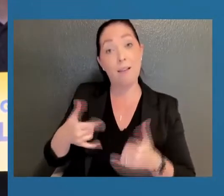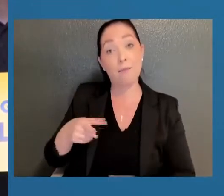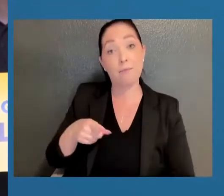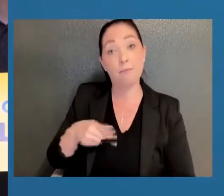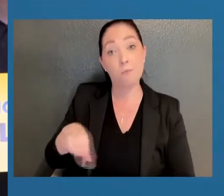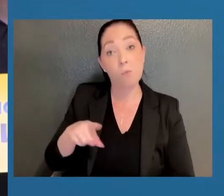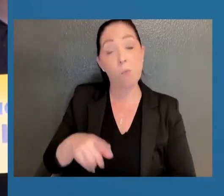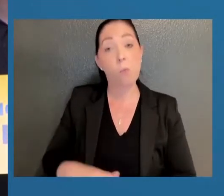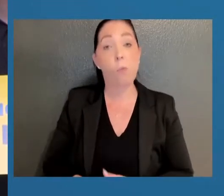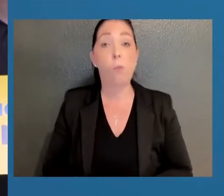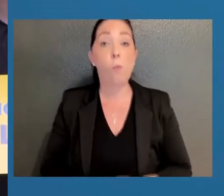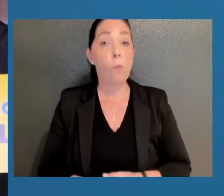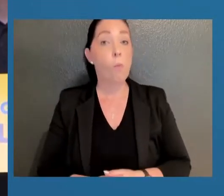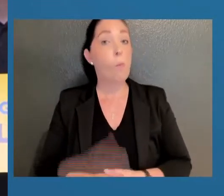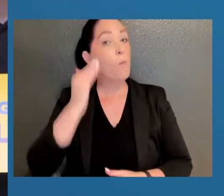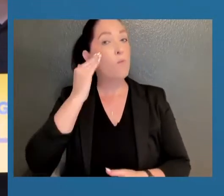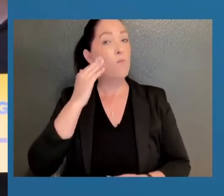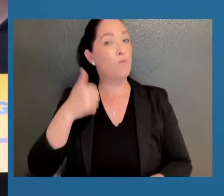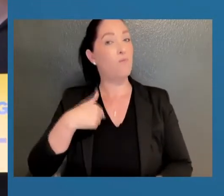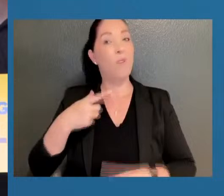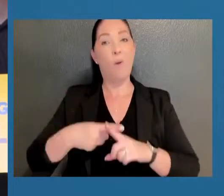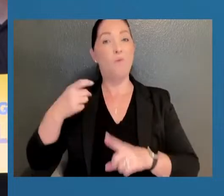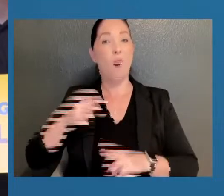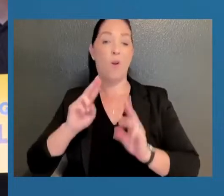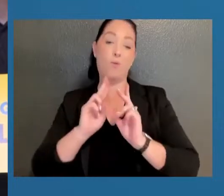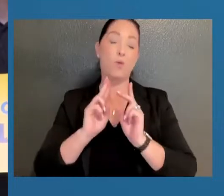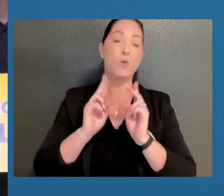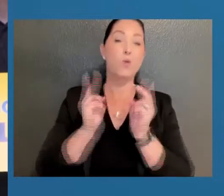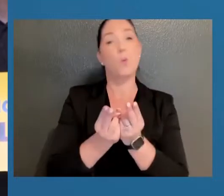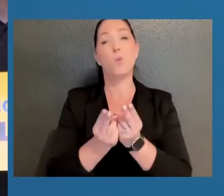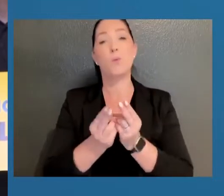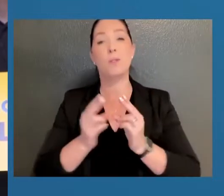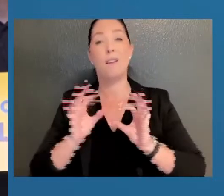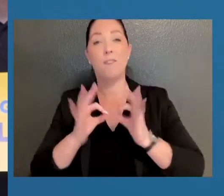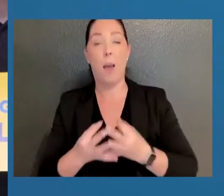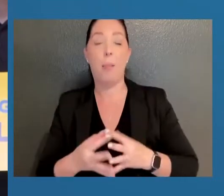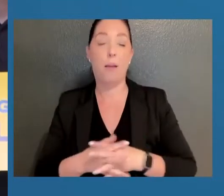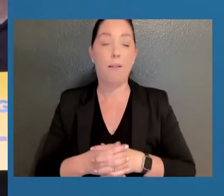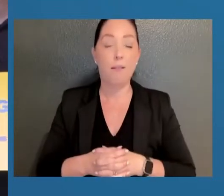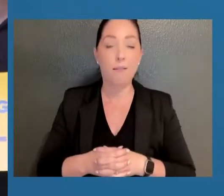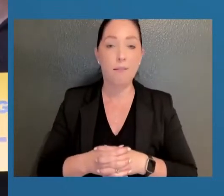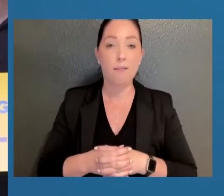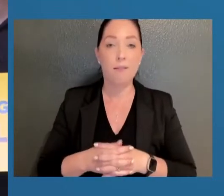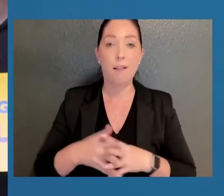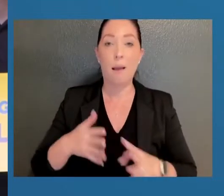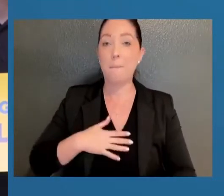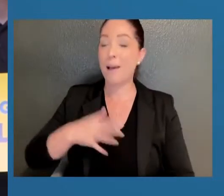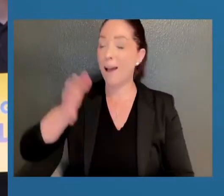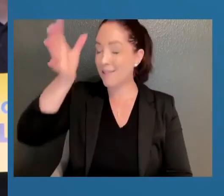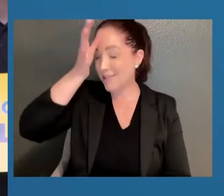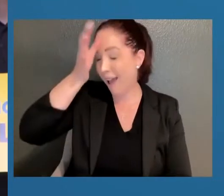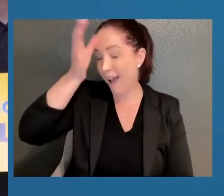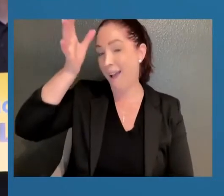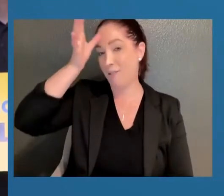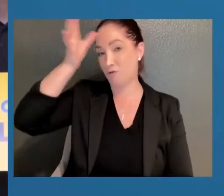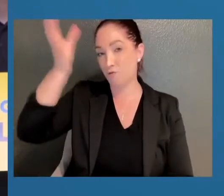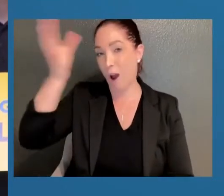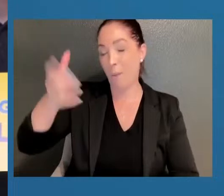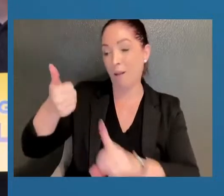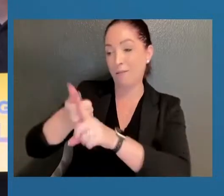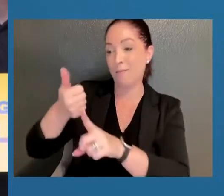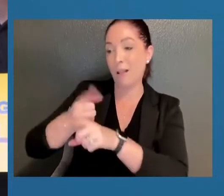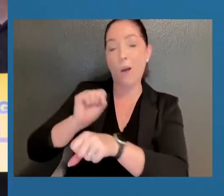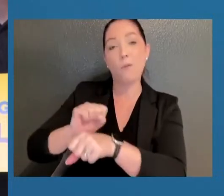I come out of hardy union stock. I talk all the time about my dad and grandpa working at the Bethlehem steel